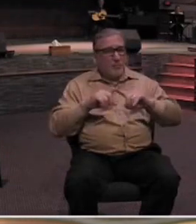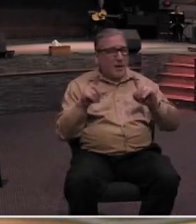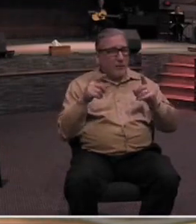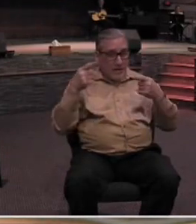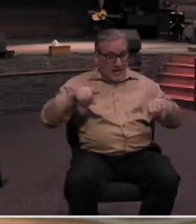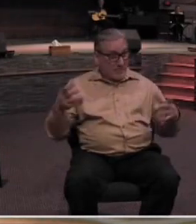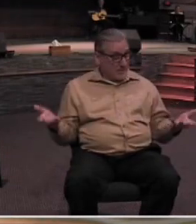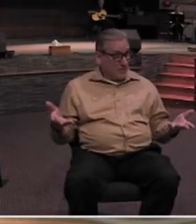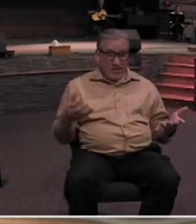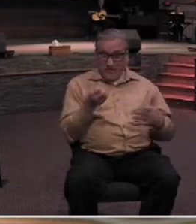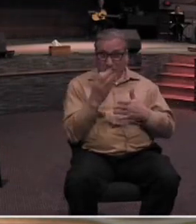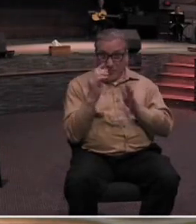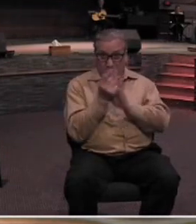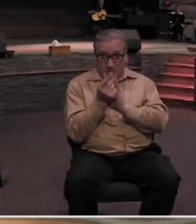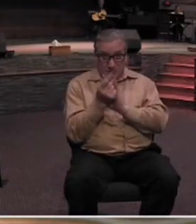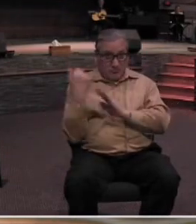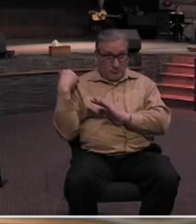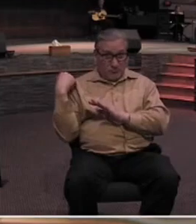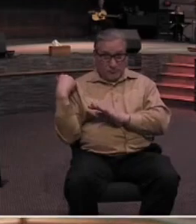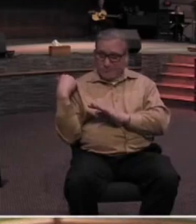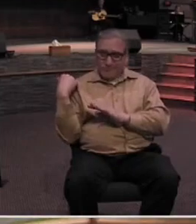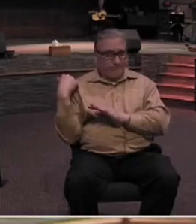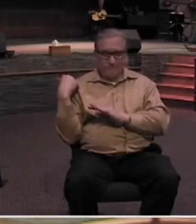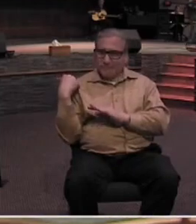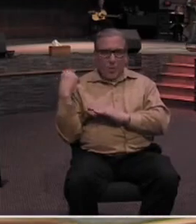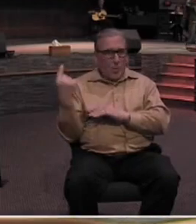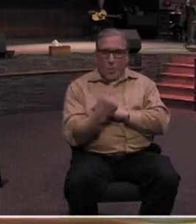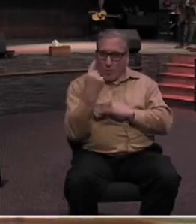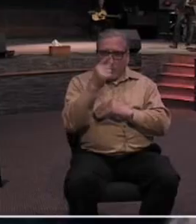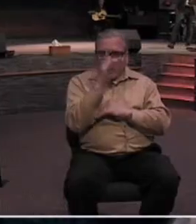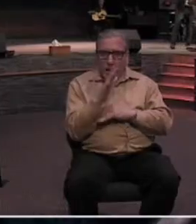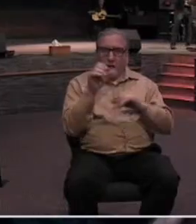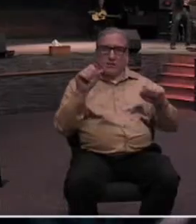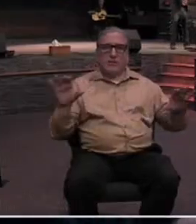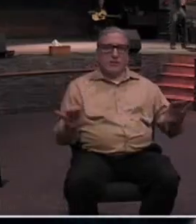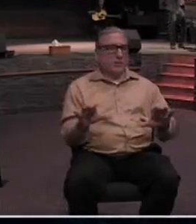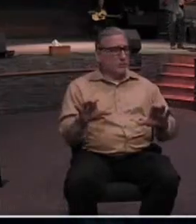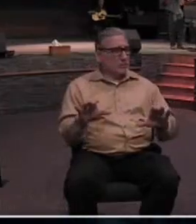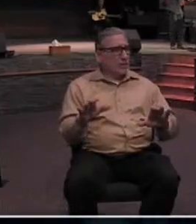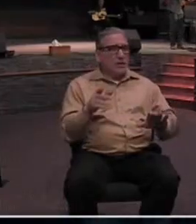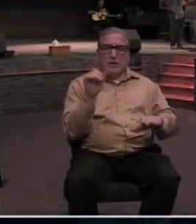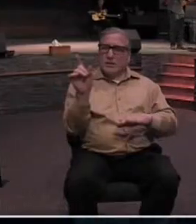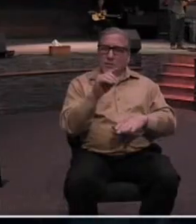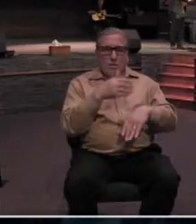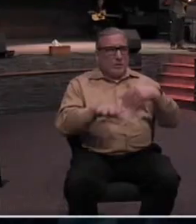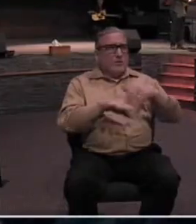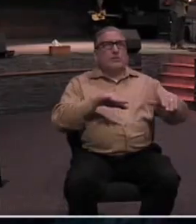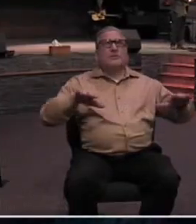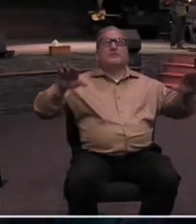happened here just a few moments ago, only God can do. Can somebody lift up your hands